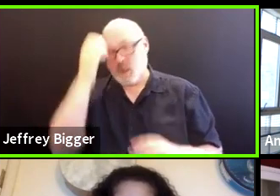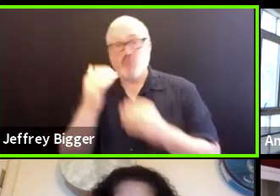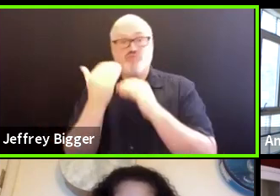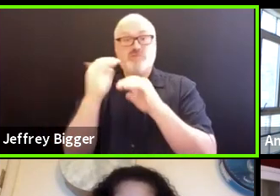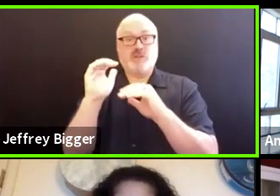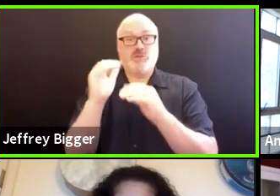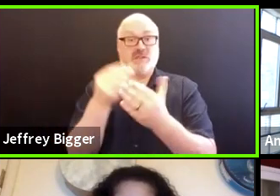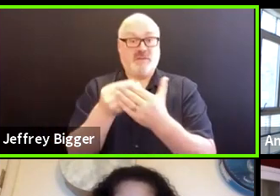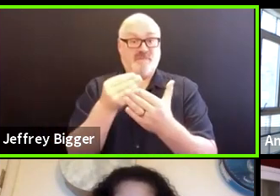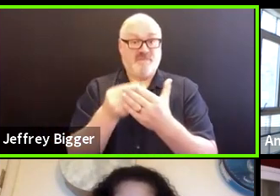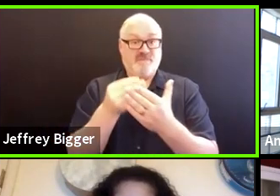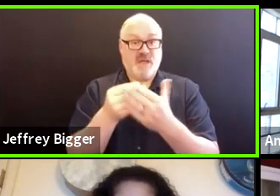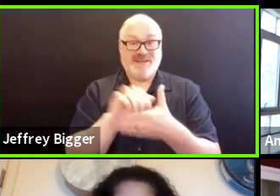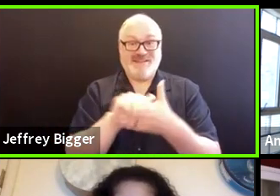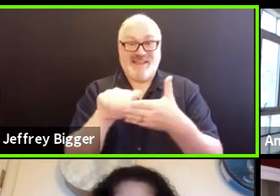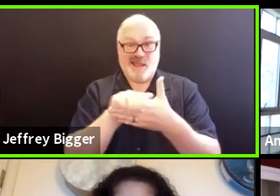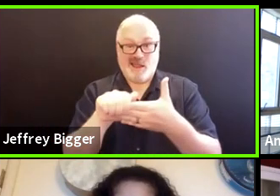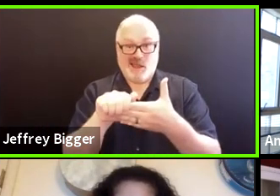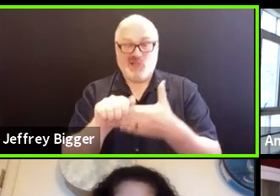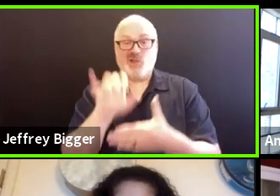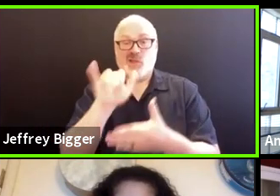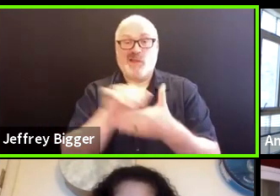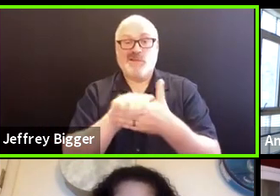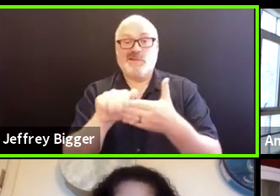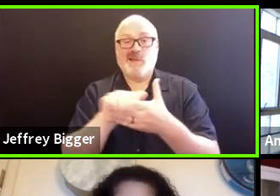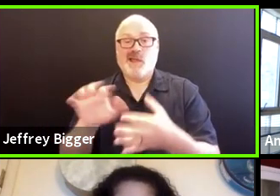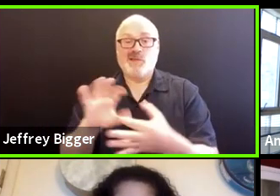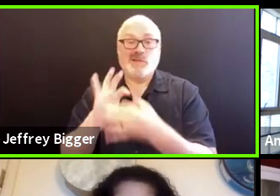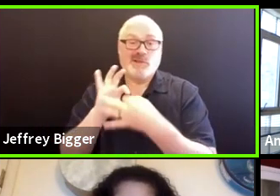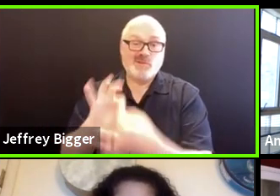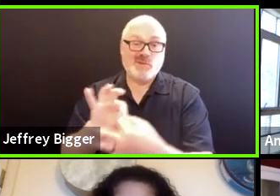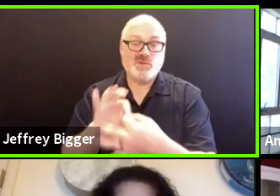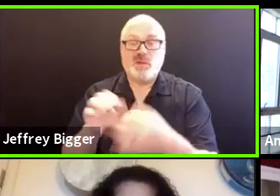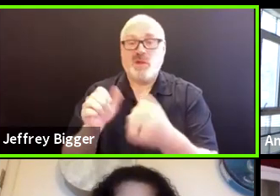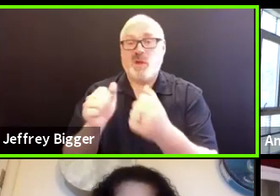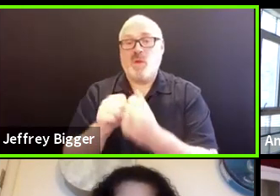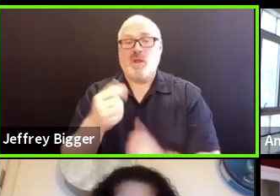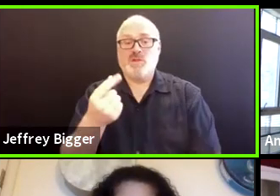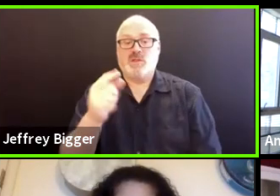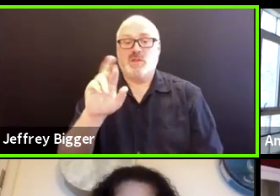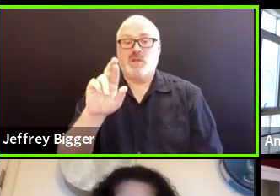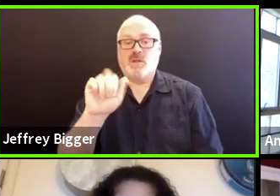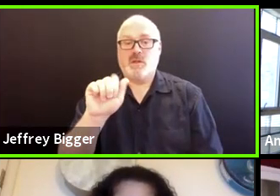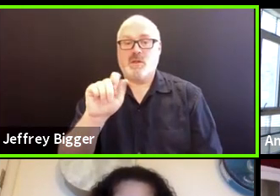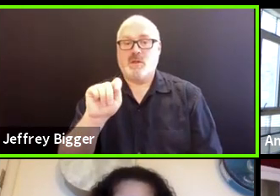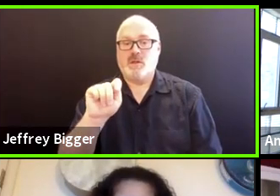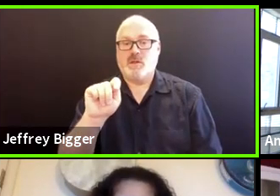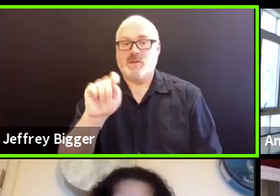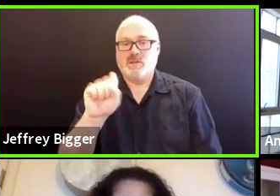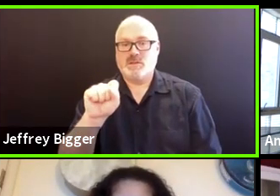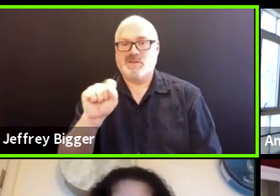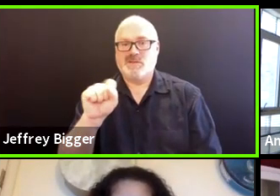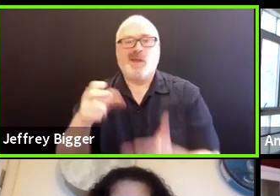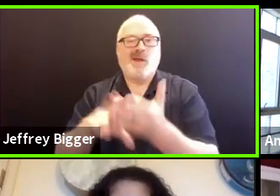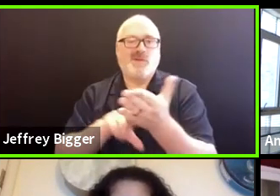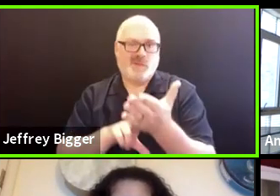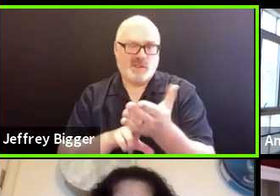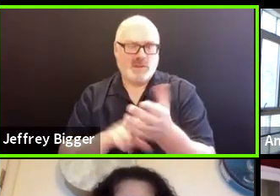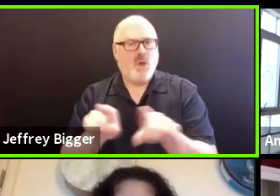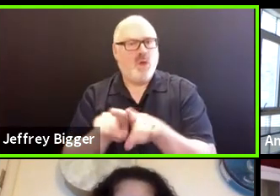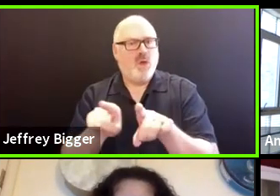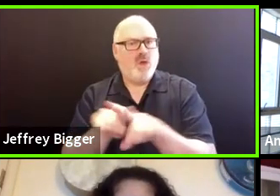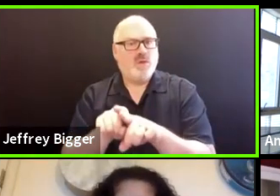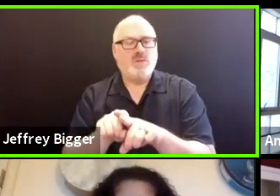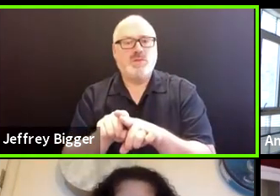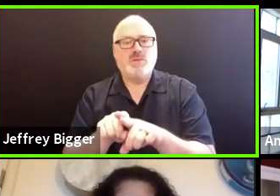fund cash is cash associated with grants and contracts, as well as